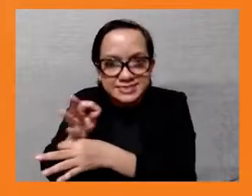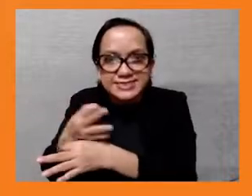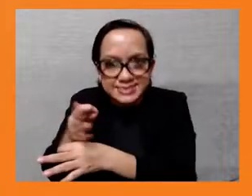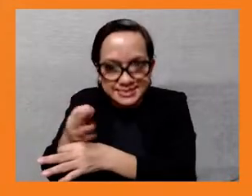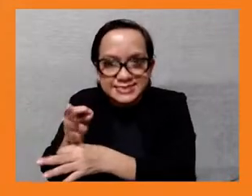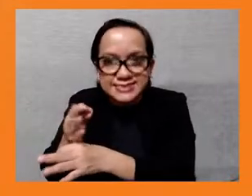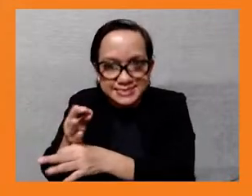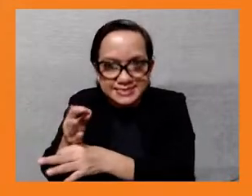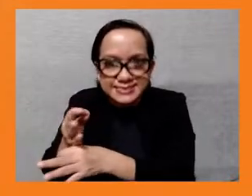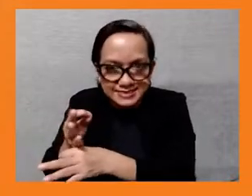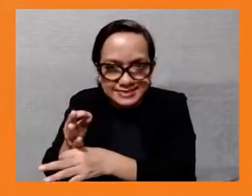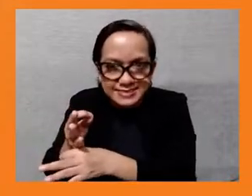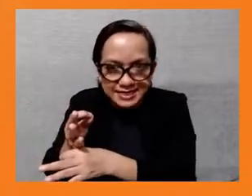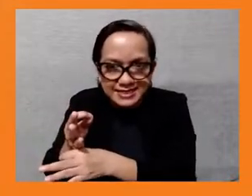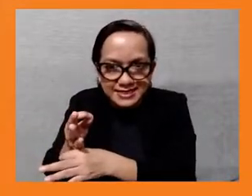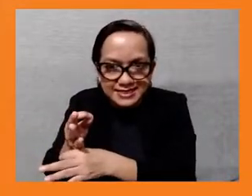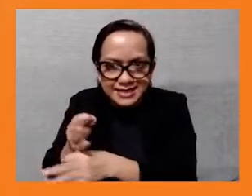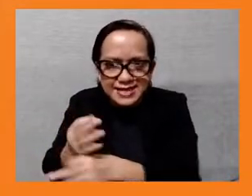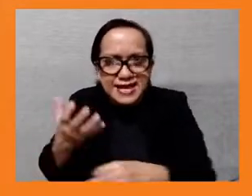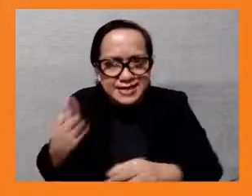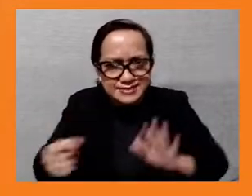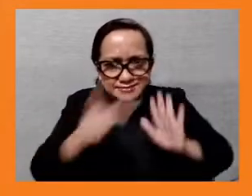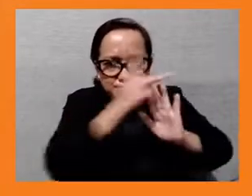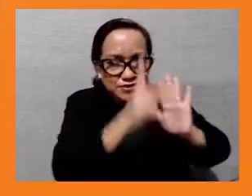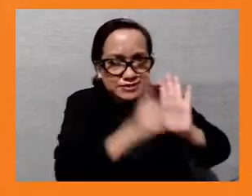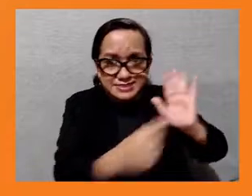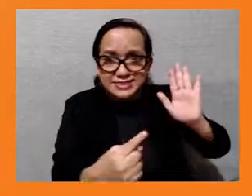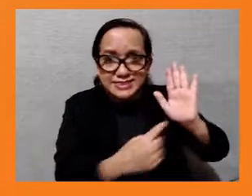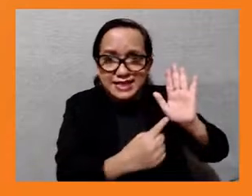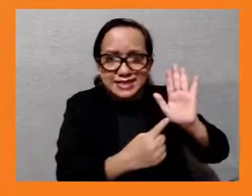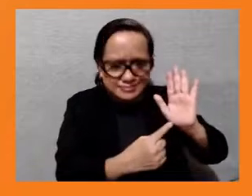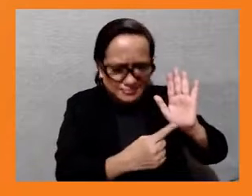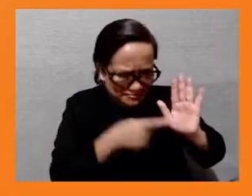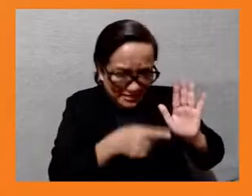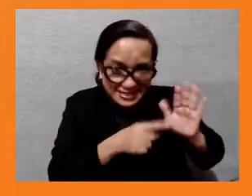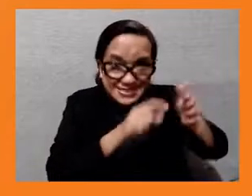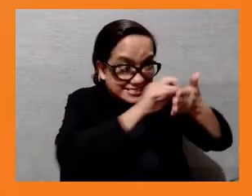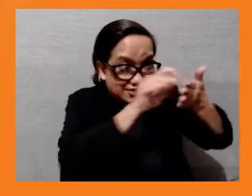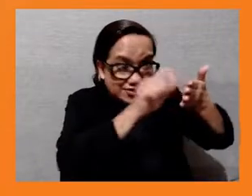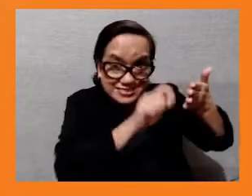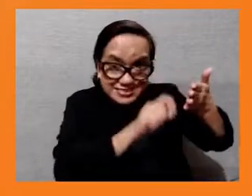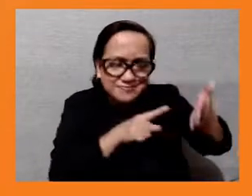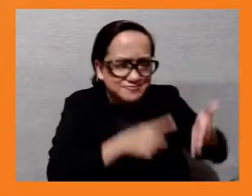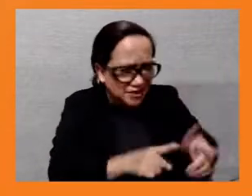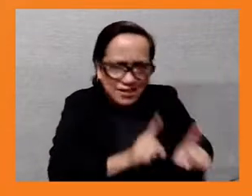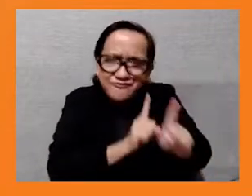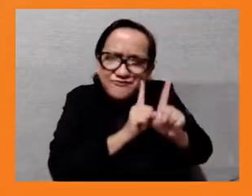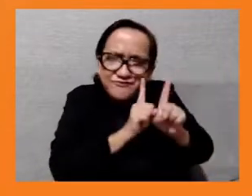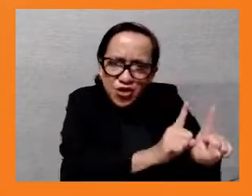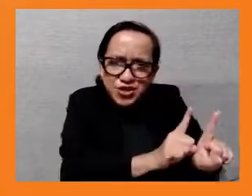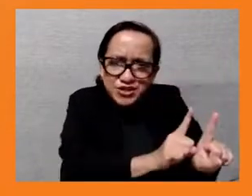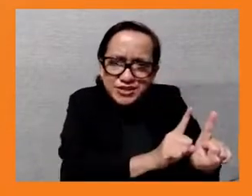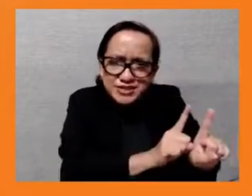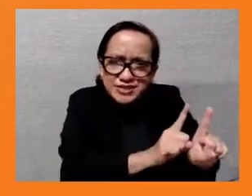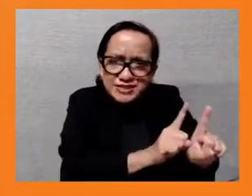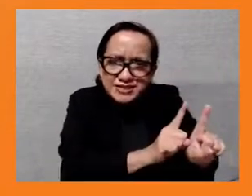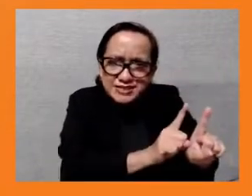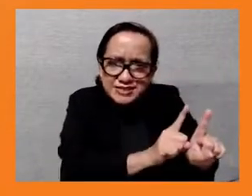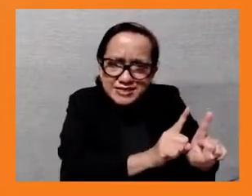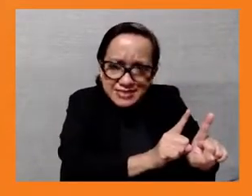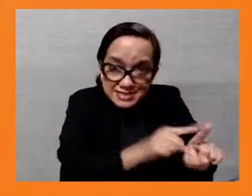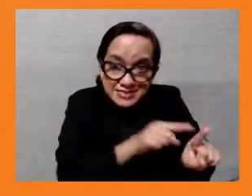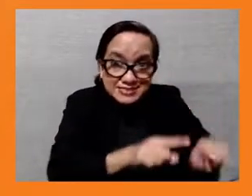project design. We're not considering at the moment to have it on the prohibited investments list. As I said, it's being considered